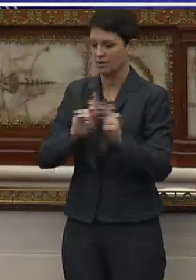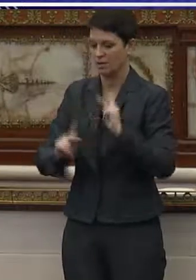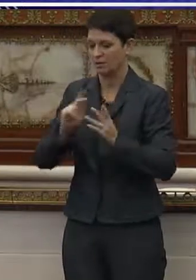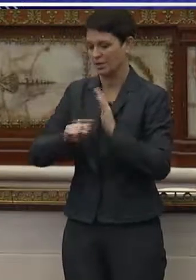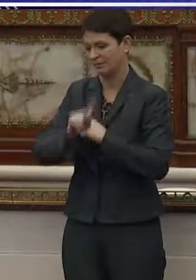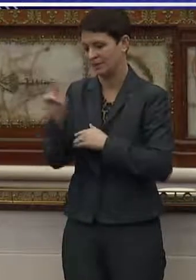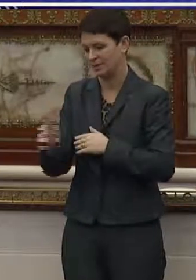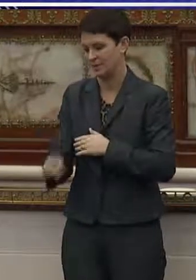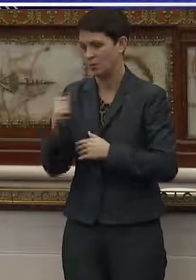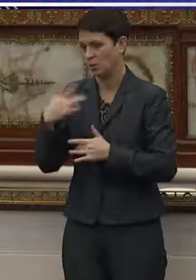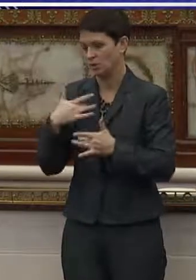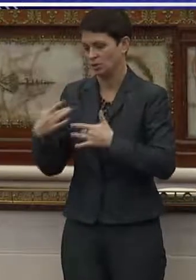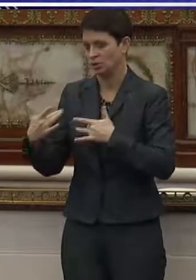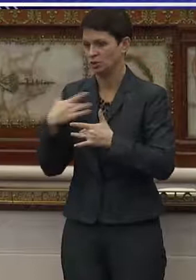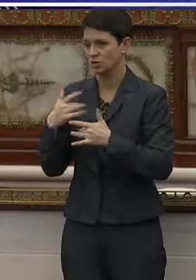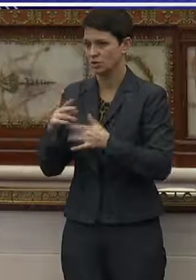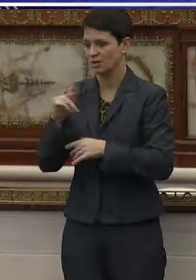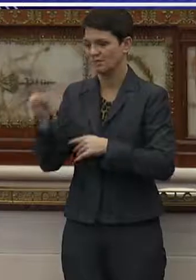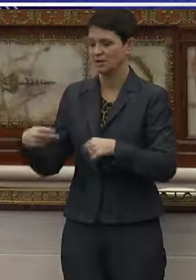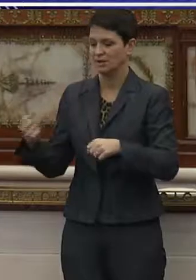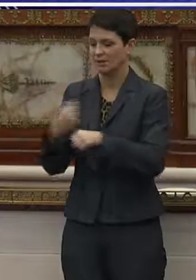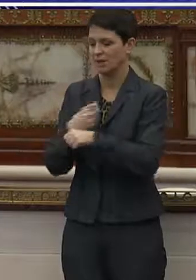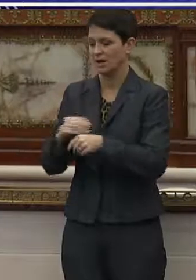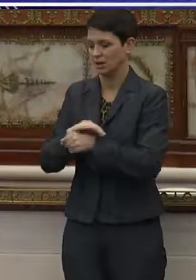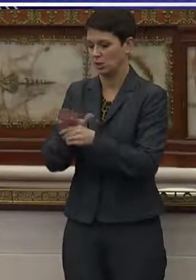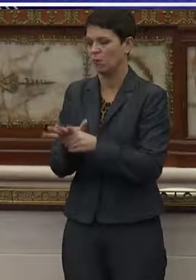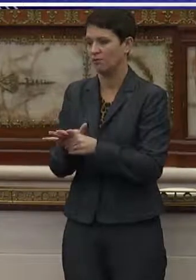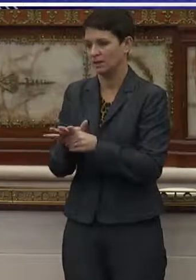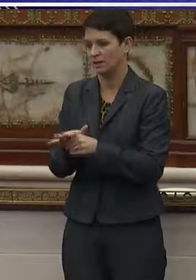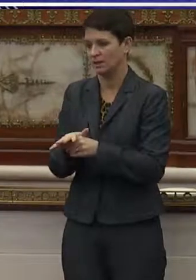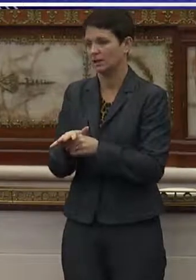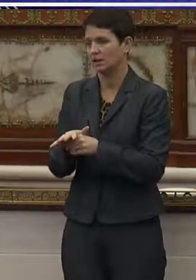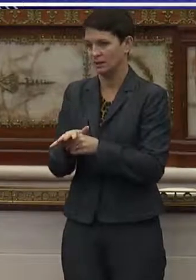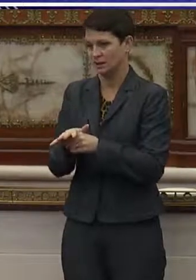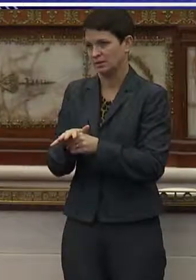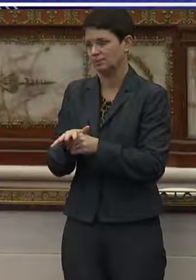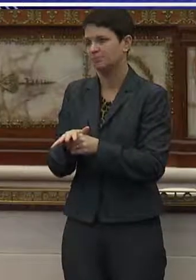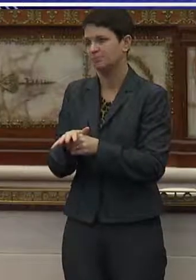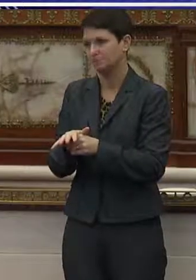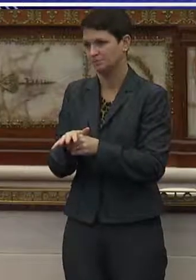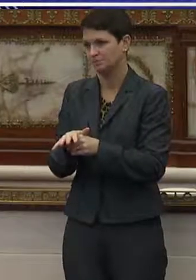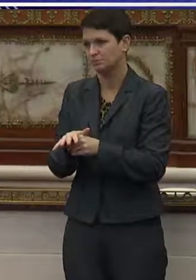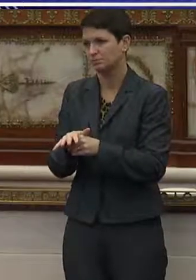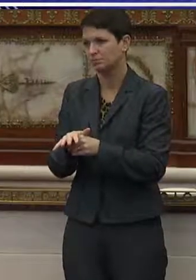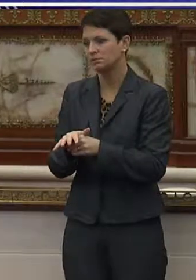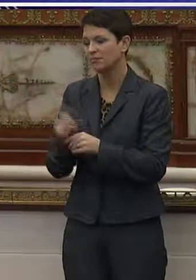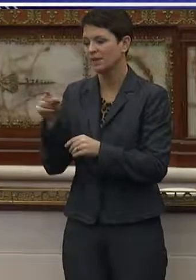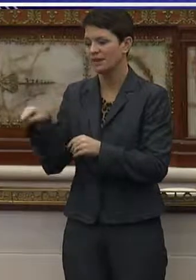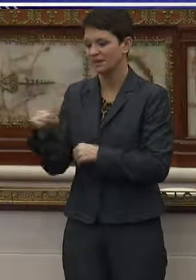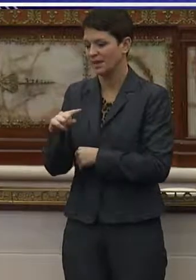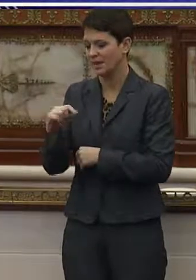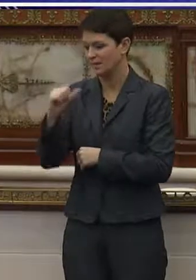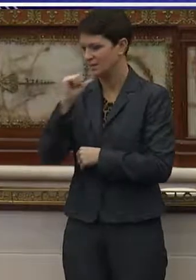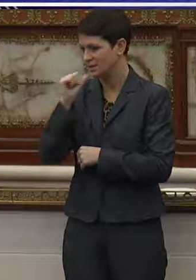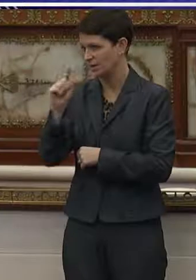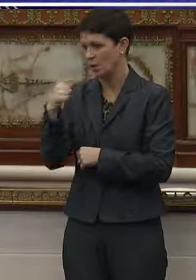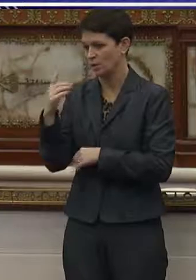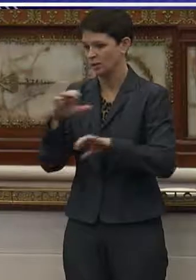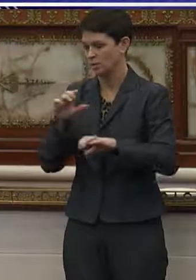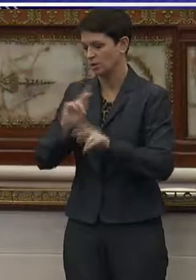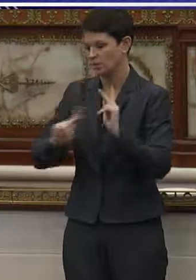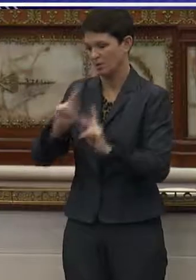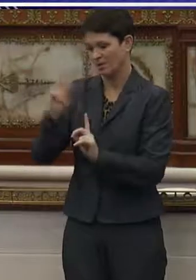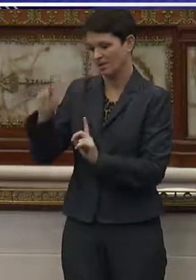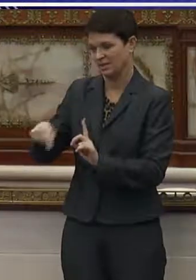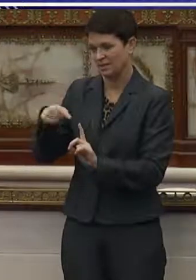one of the concerns we had around Philly fighting COVID was that they didn't just do